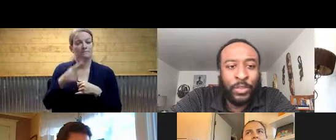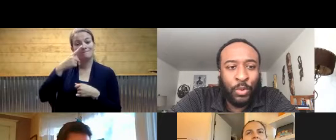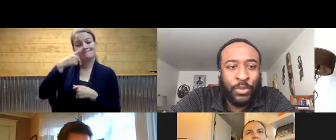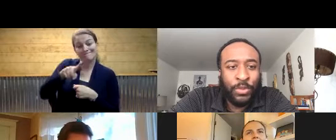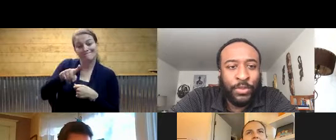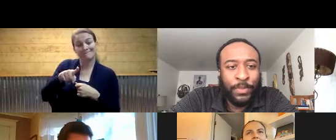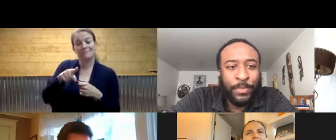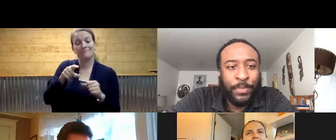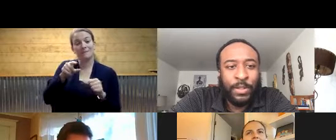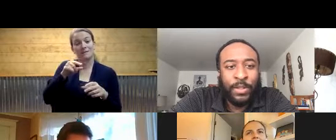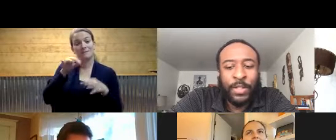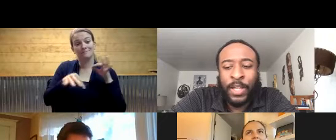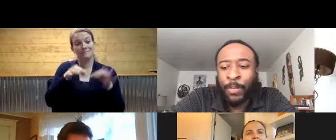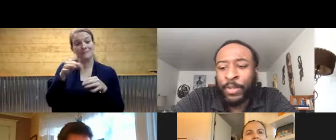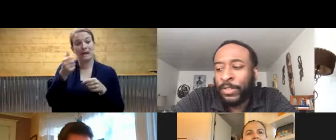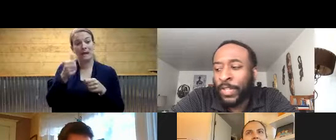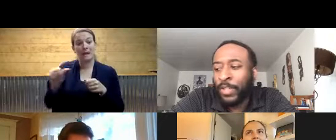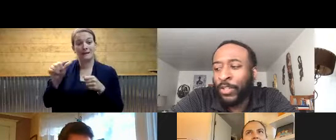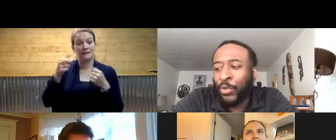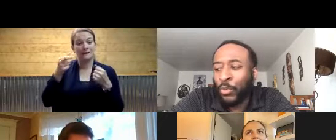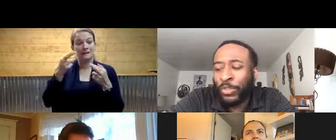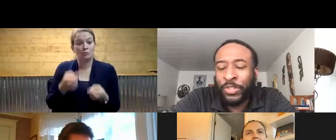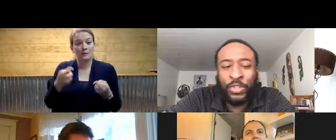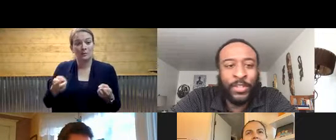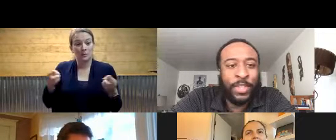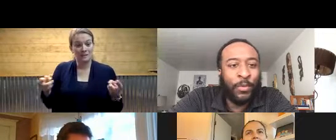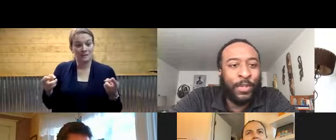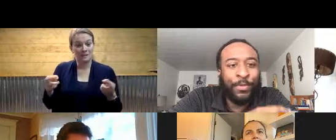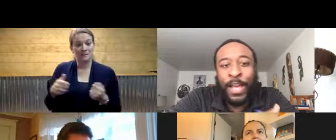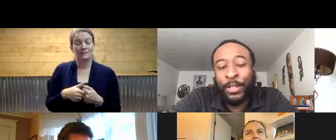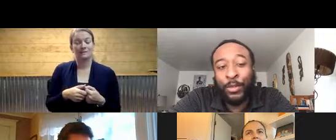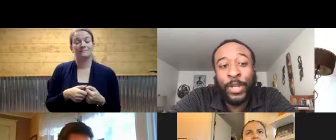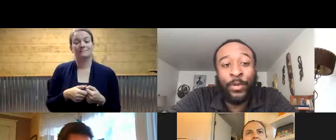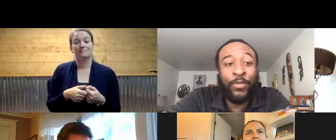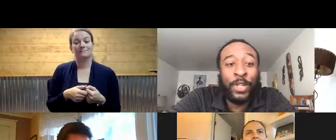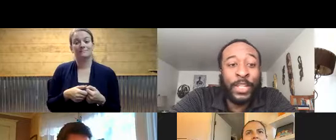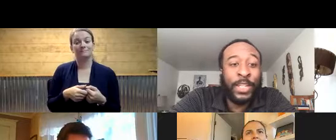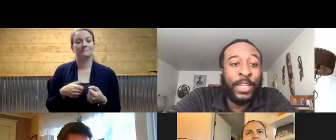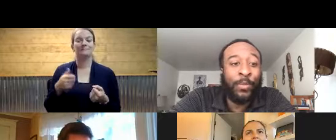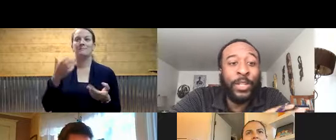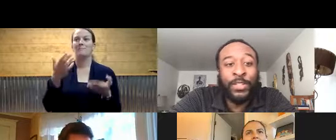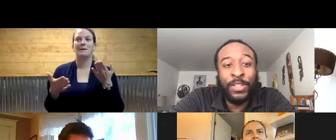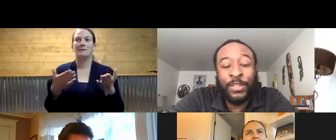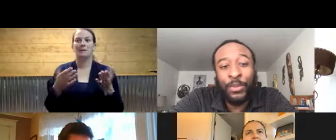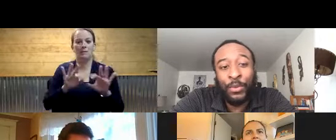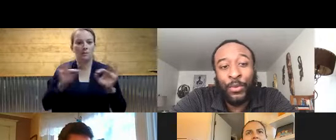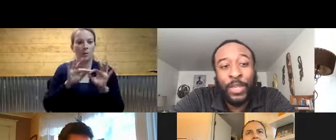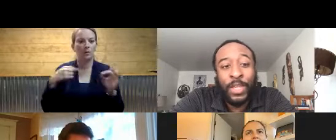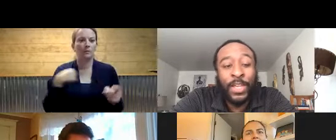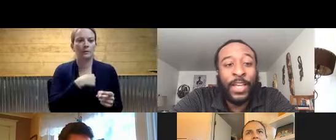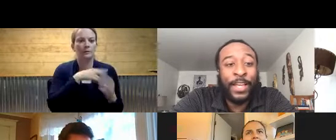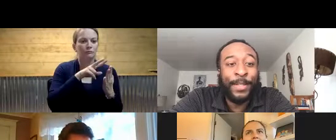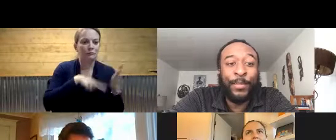any resources um, that you would suggest that we follow, that we read, that we listen